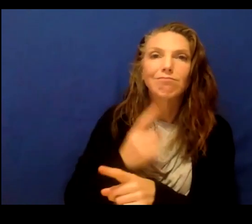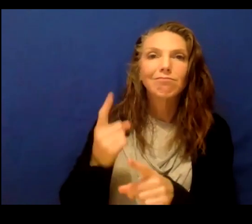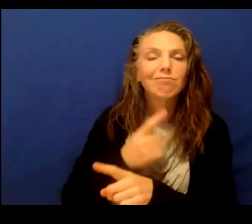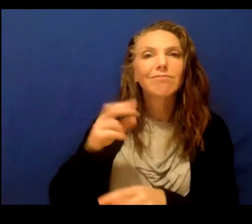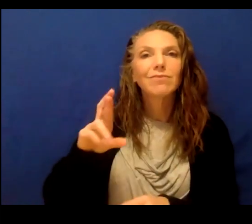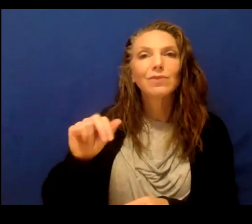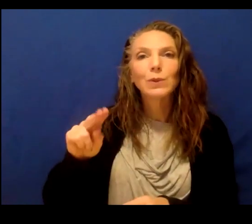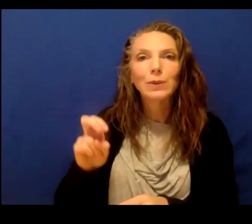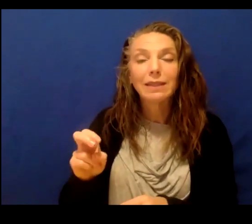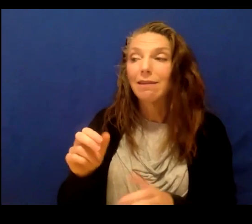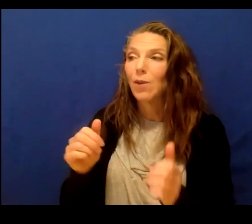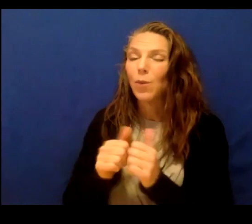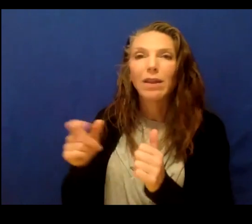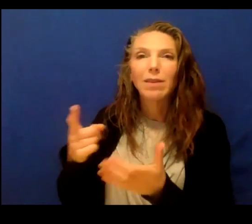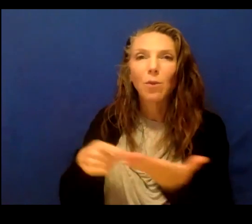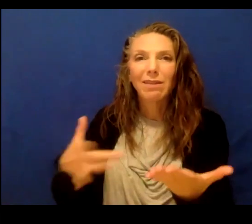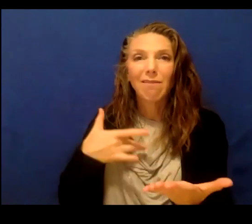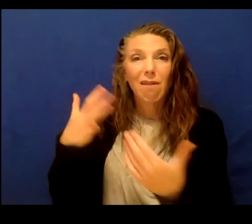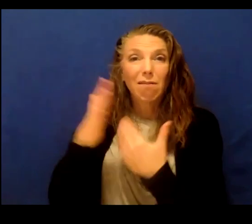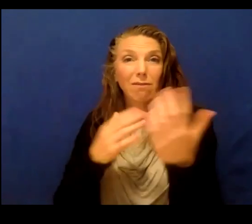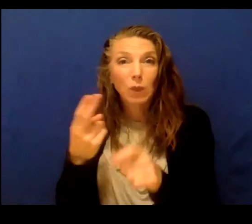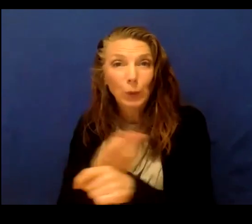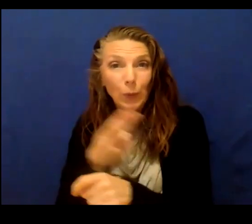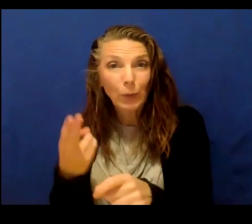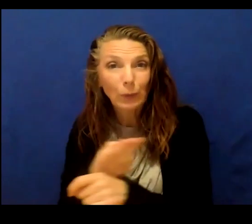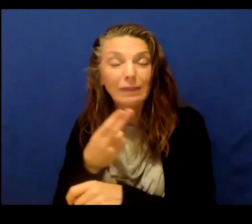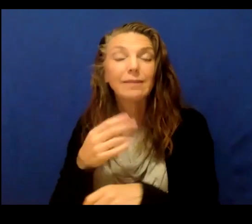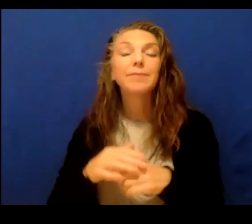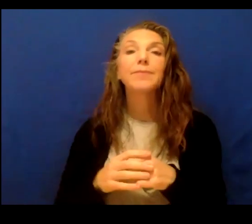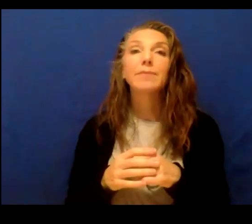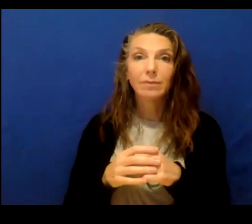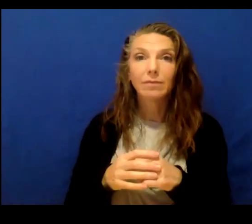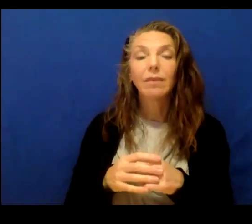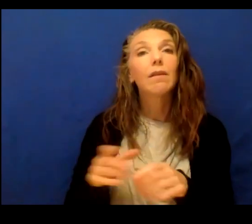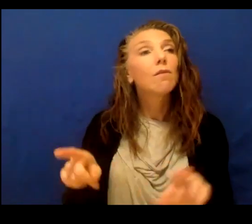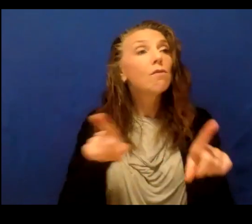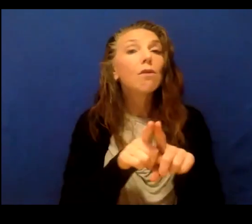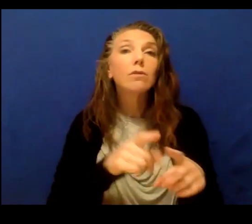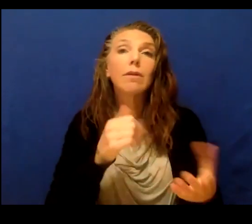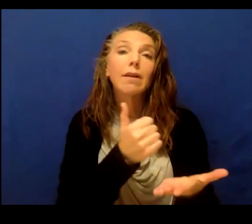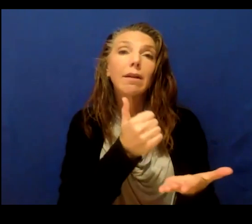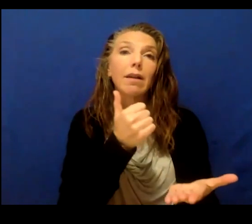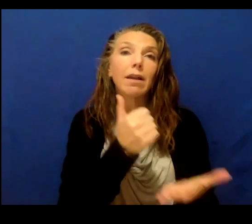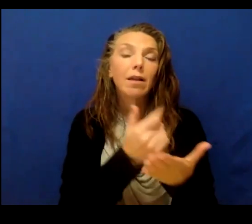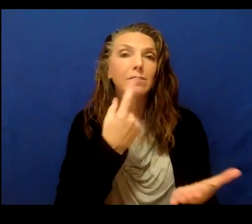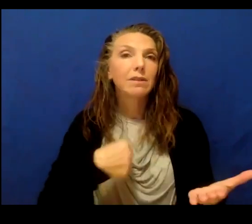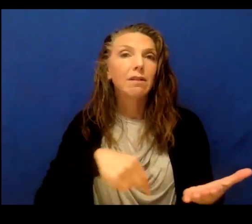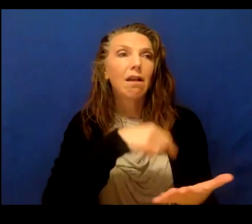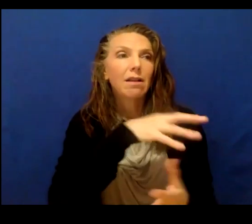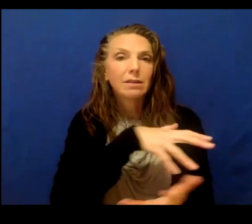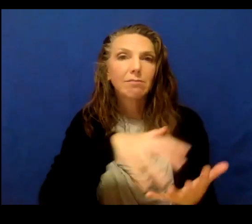with materials that they've already have had access to and engage in authentic assessment. And it also helps us integrate